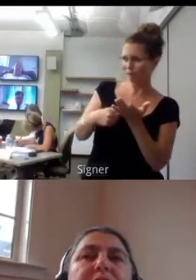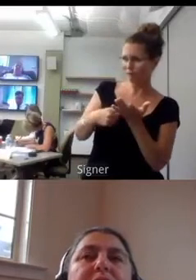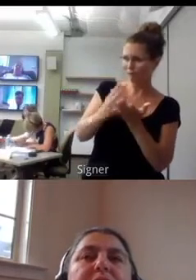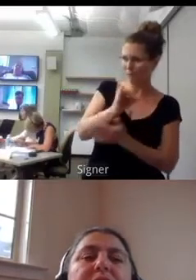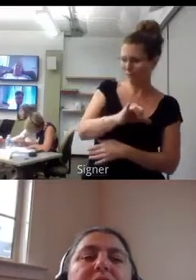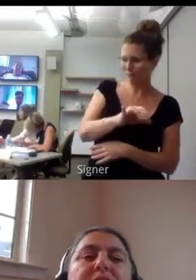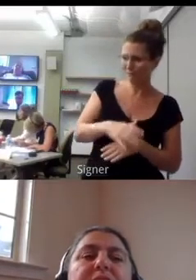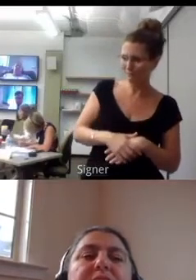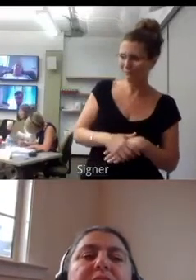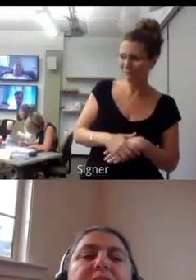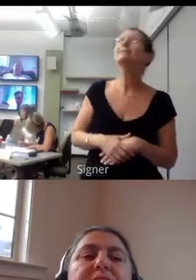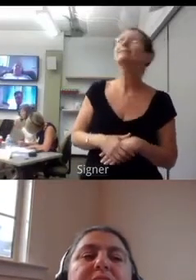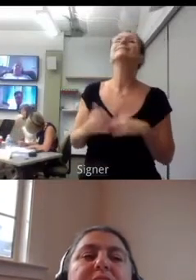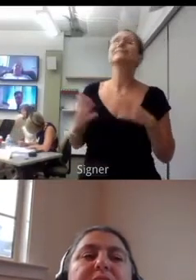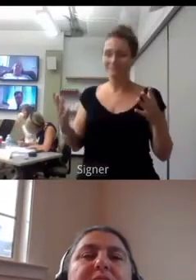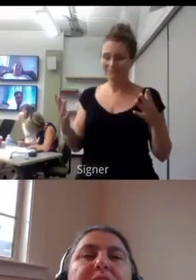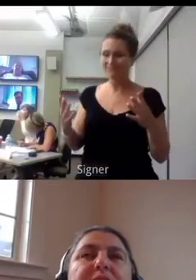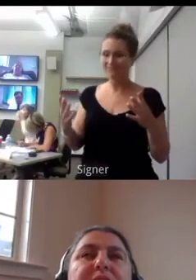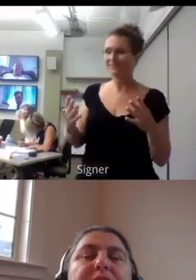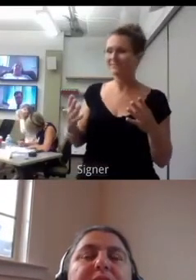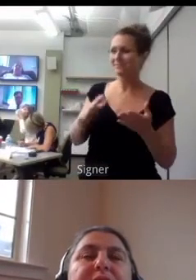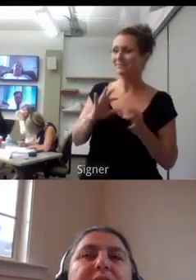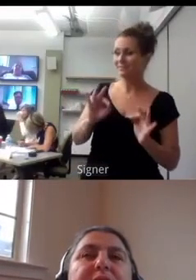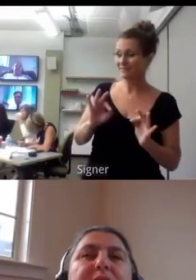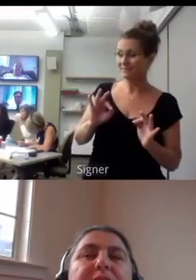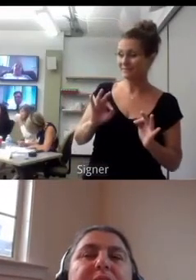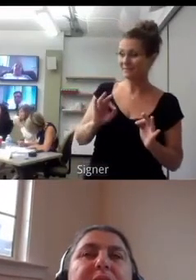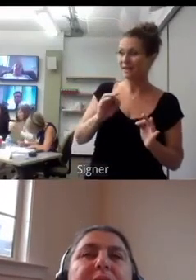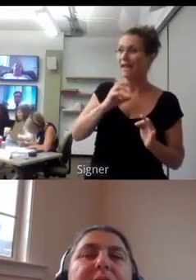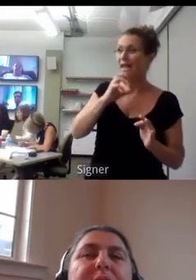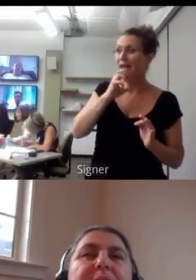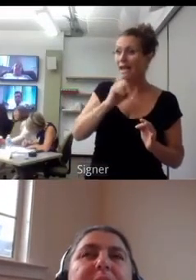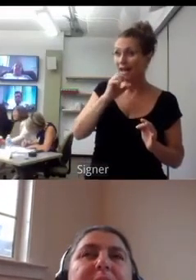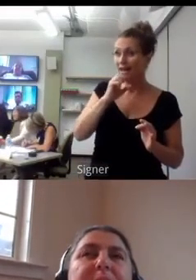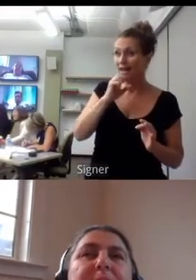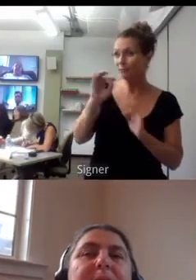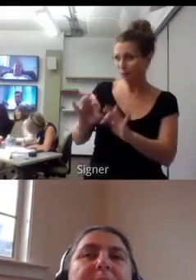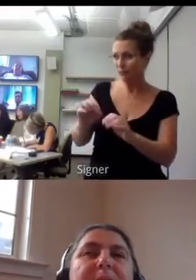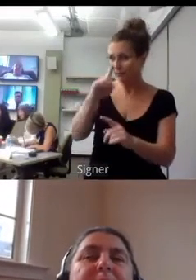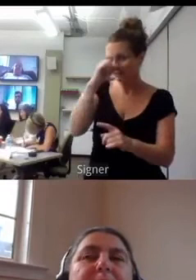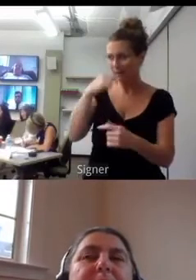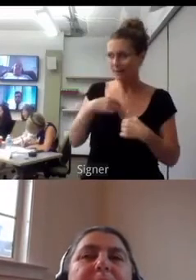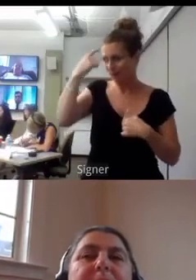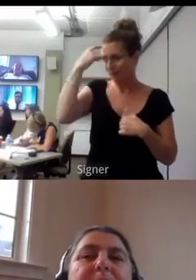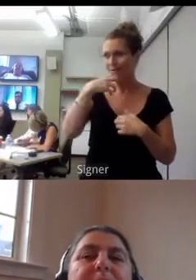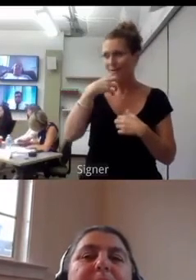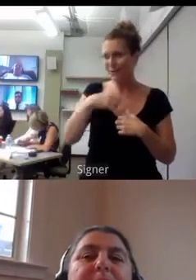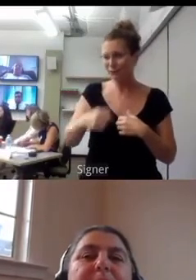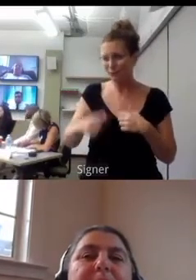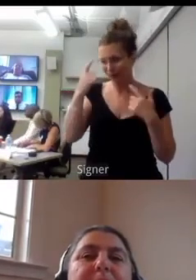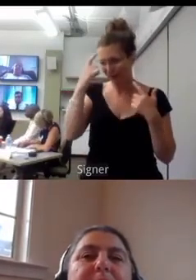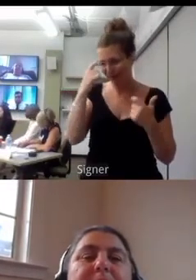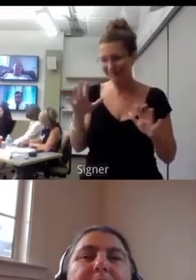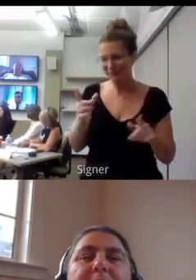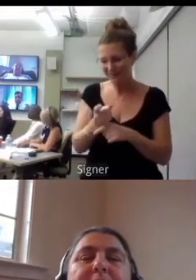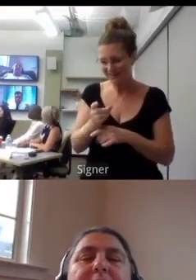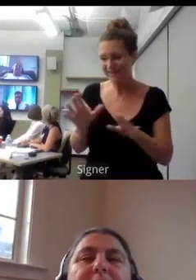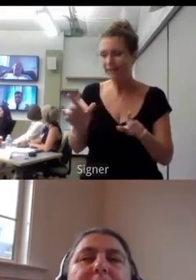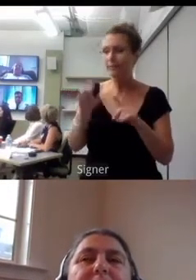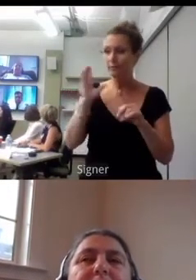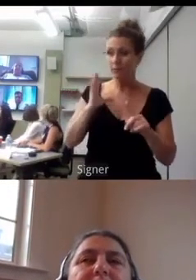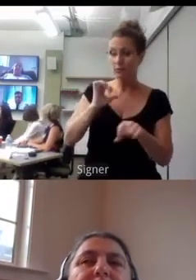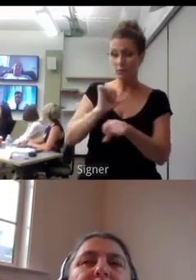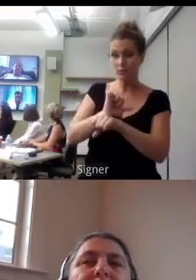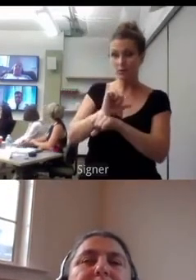nicely primed for my aging mind. Yes, I mean, increasingly, I used to work at WHO, and WHO